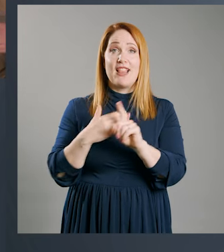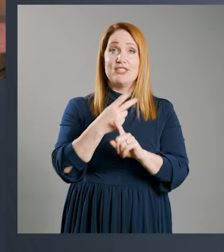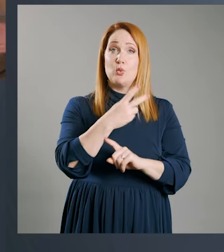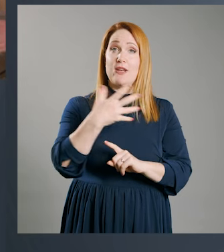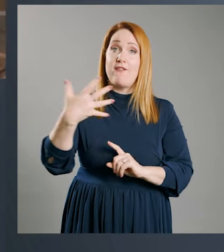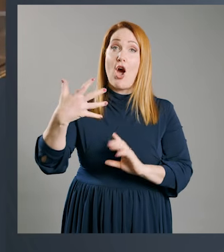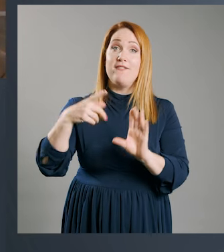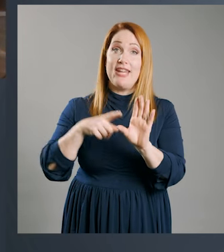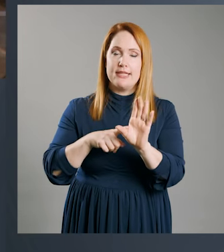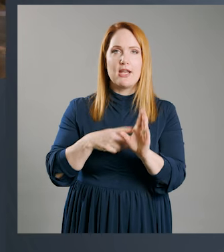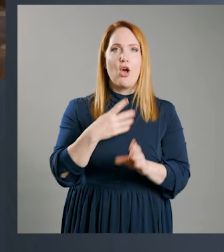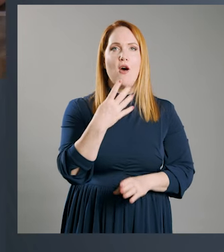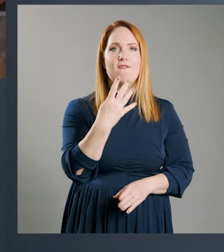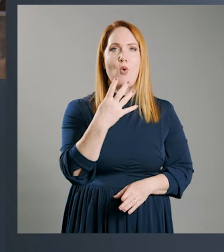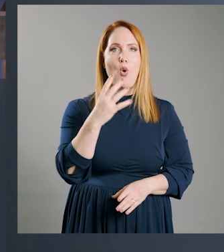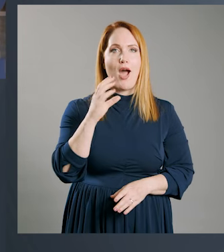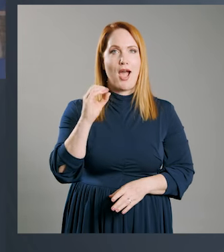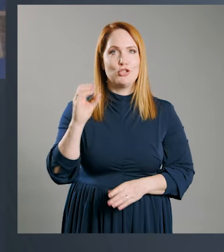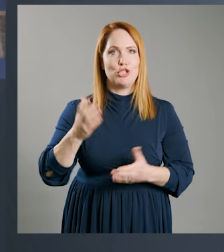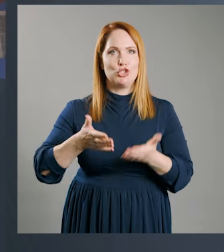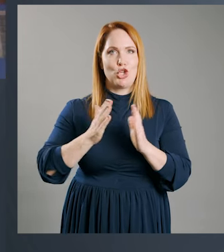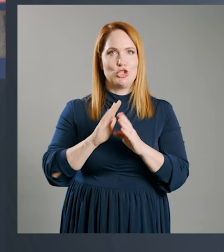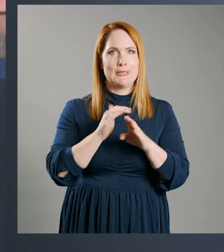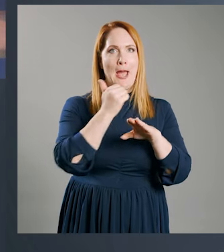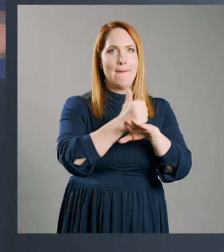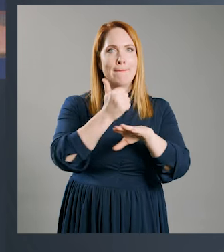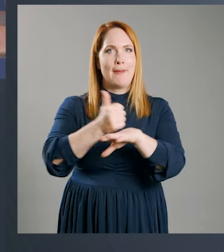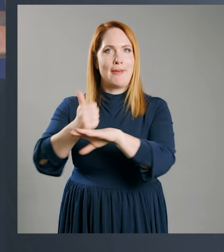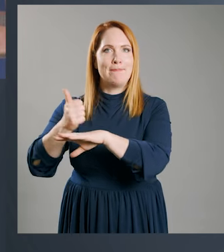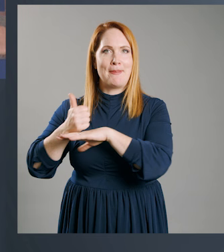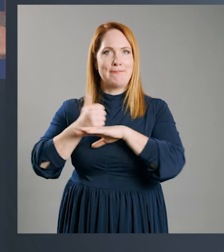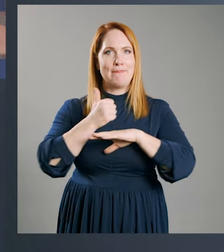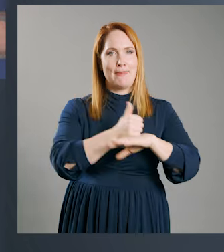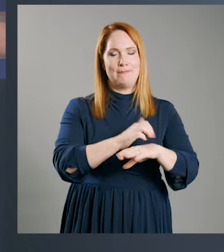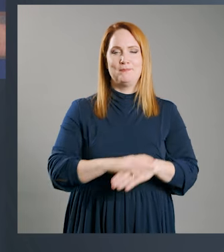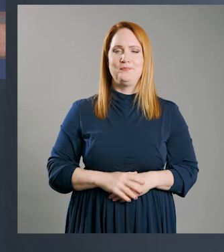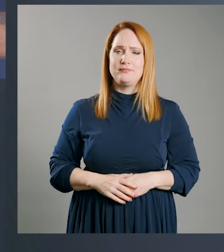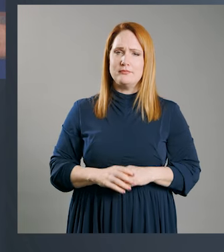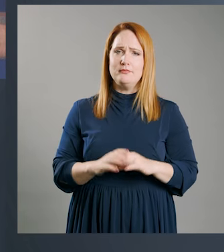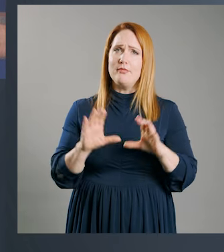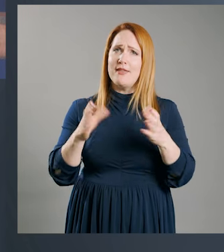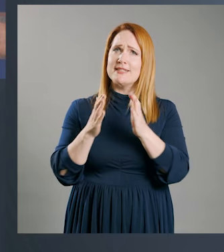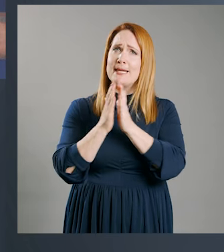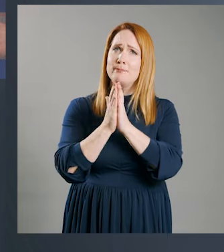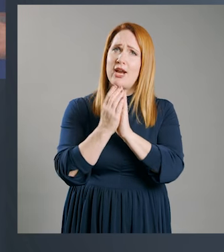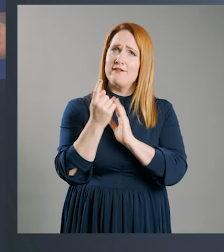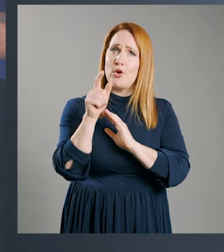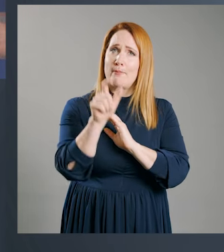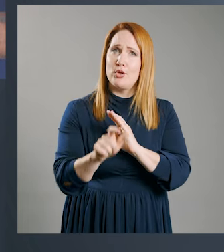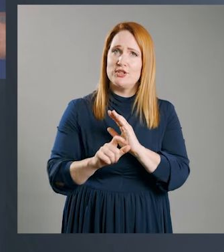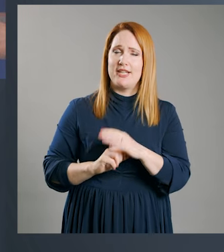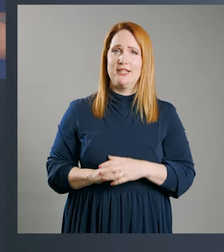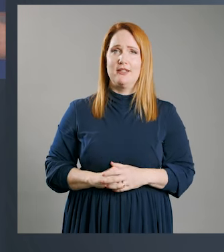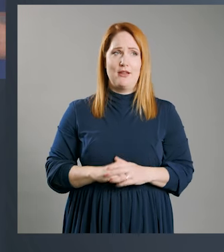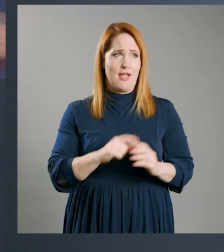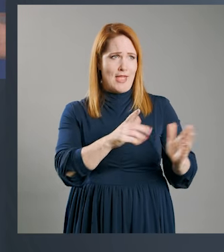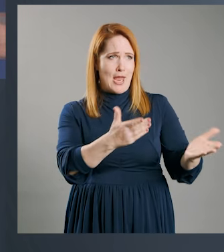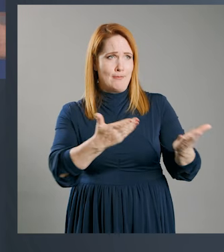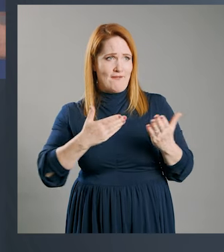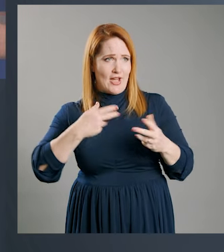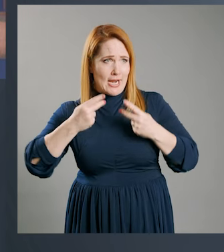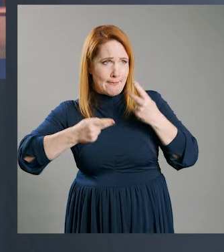churches planted in the last 25 years. The gospel is spreading like wildfire. This is the team just praying for someone. Just